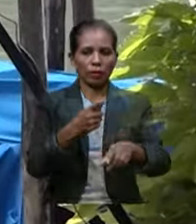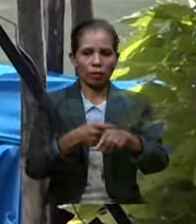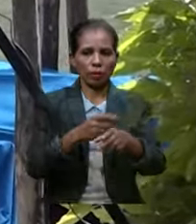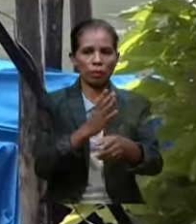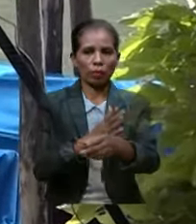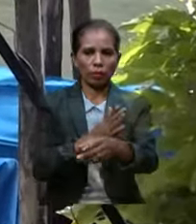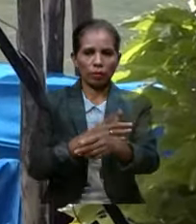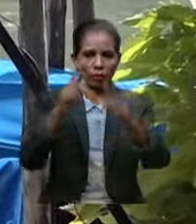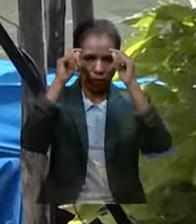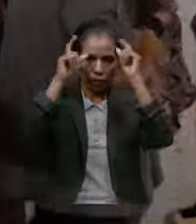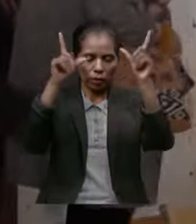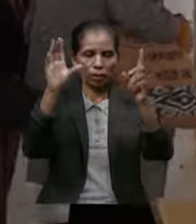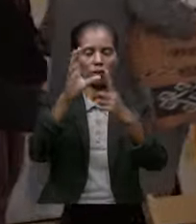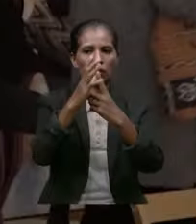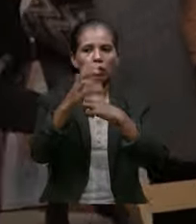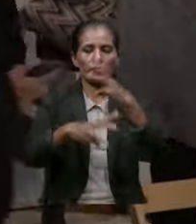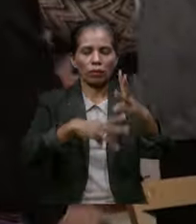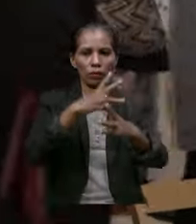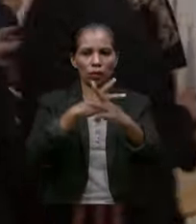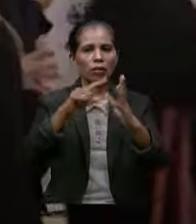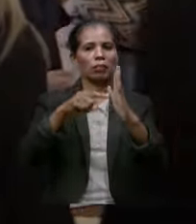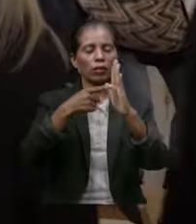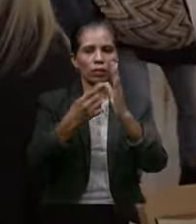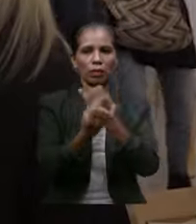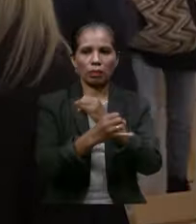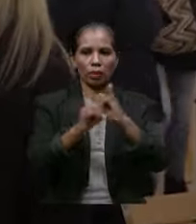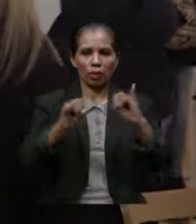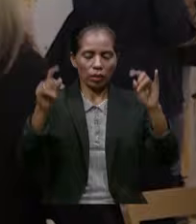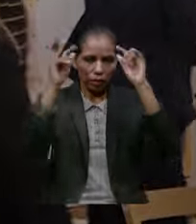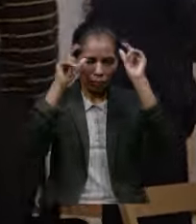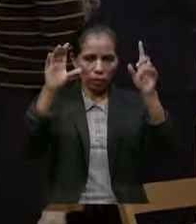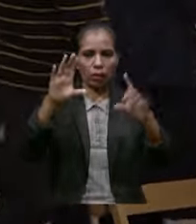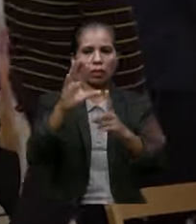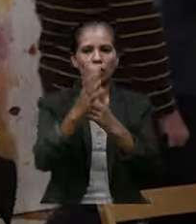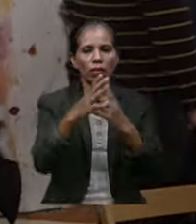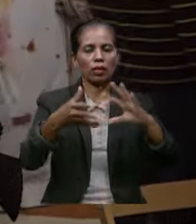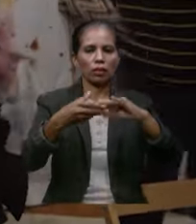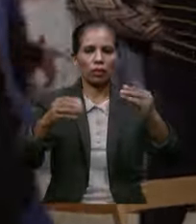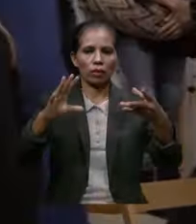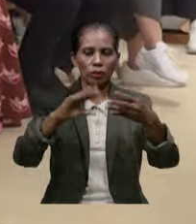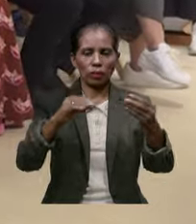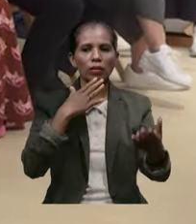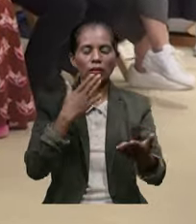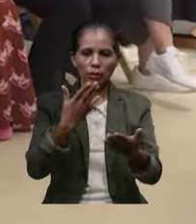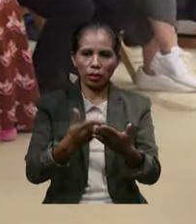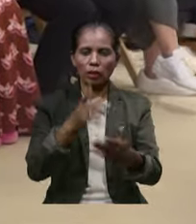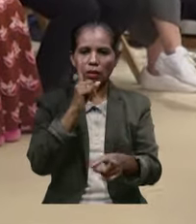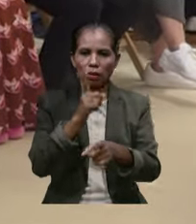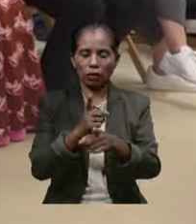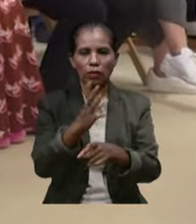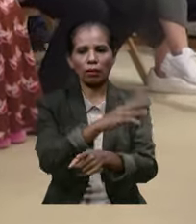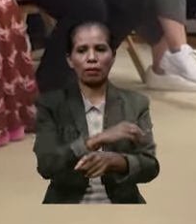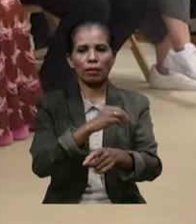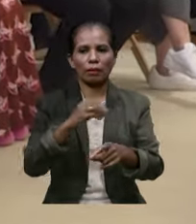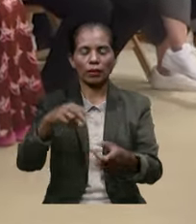promove Timor-Leste na cultura do mundo, no rahu hus independência Timor na cultura, no história sa inudar parte integrado, hus Timor-Leste no esforço